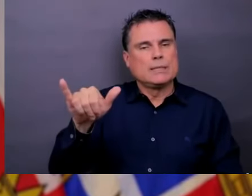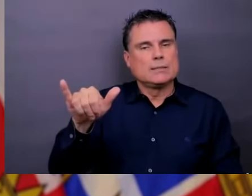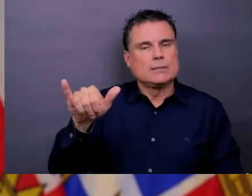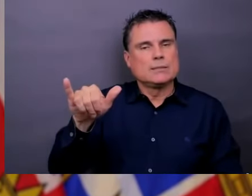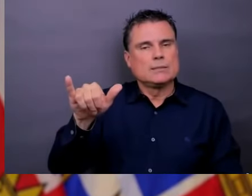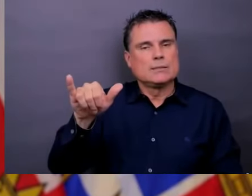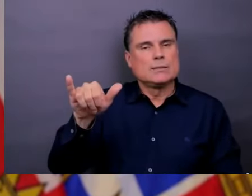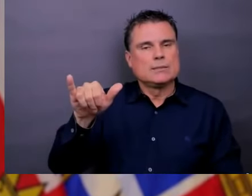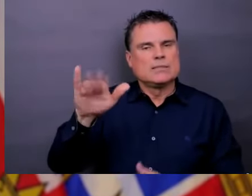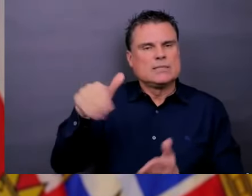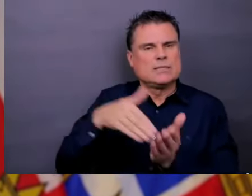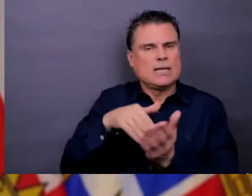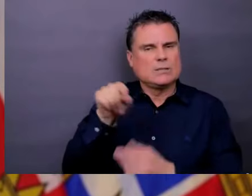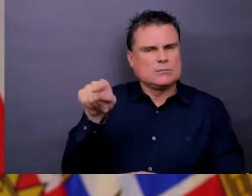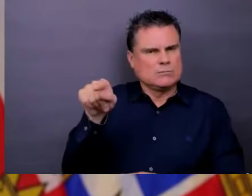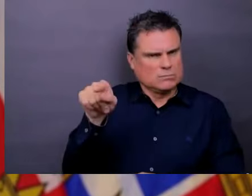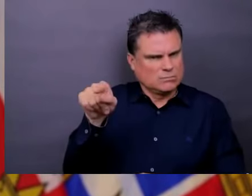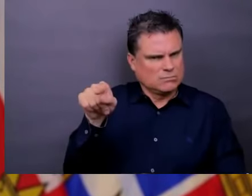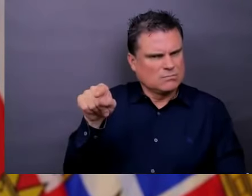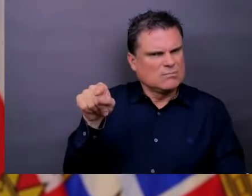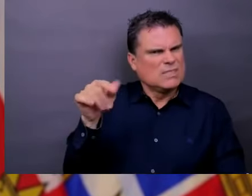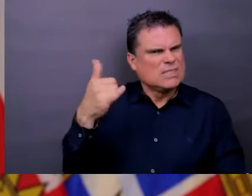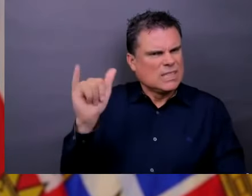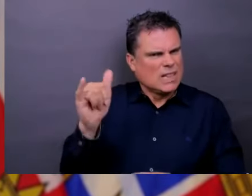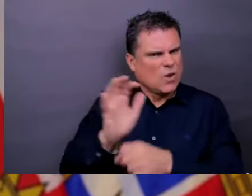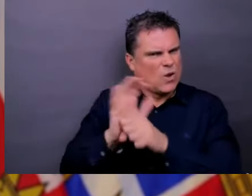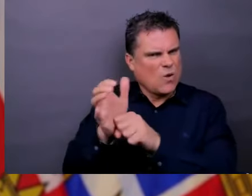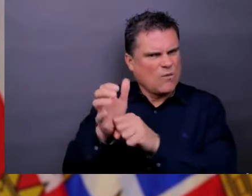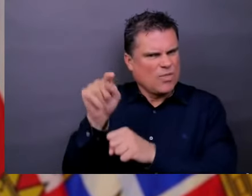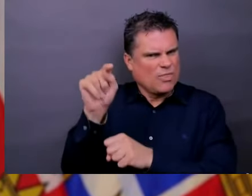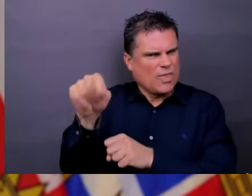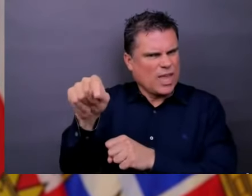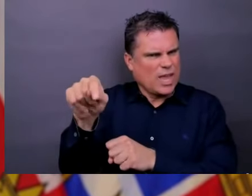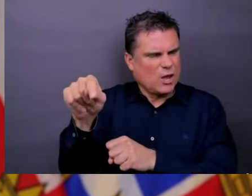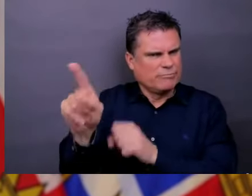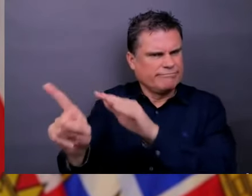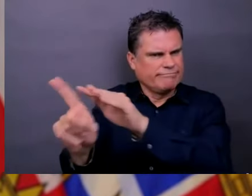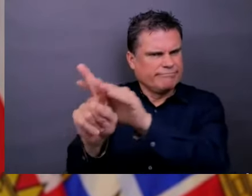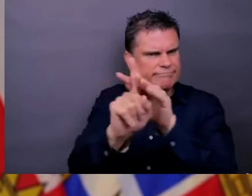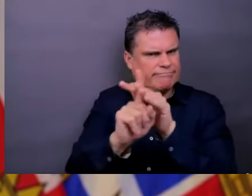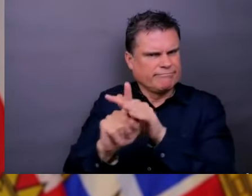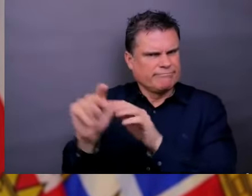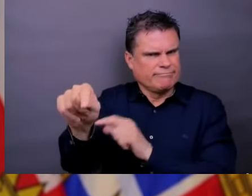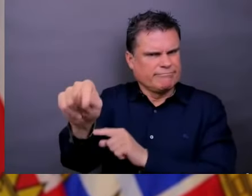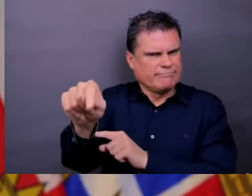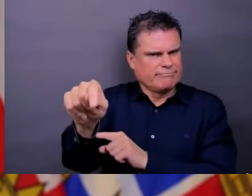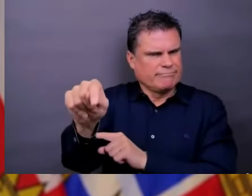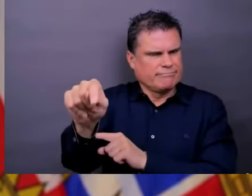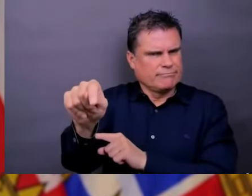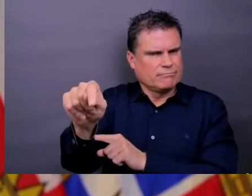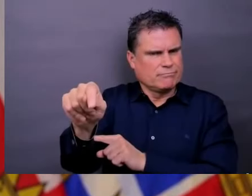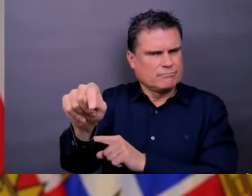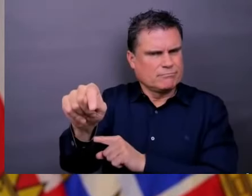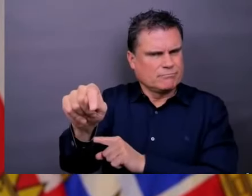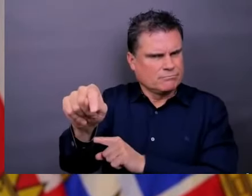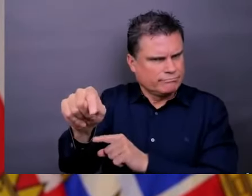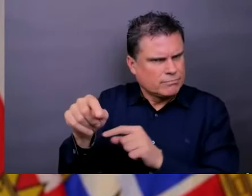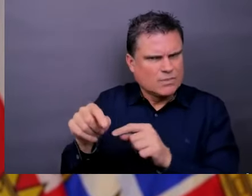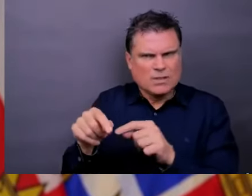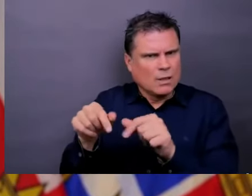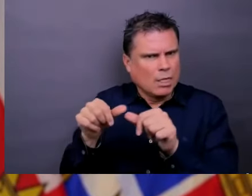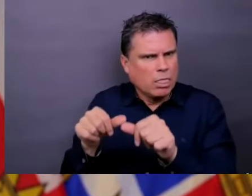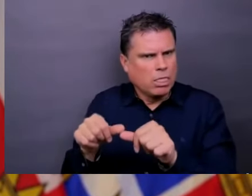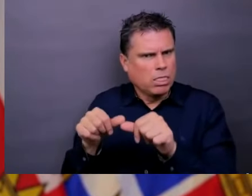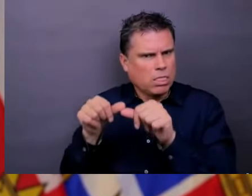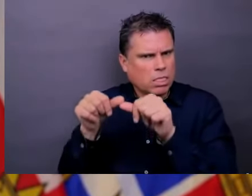the vaccination started. But how are we still seeing an outbreak in this facility? How has it gone on so